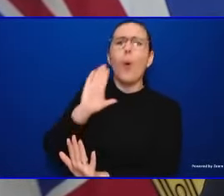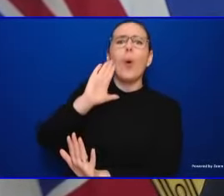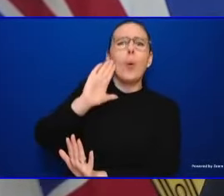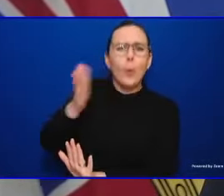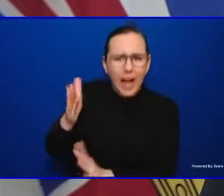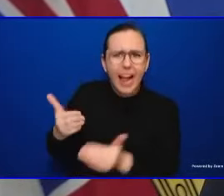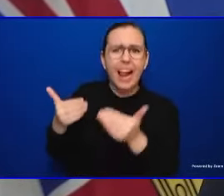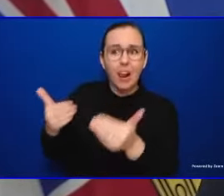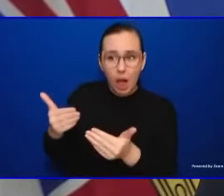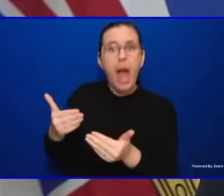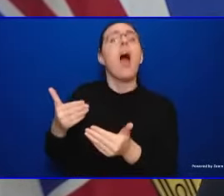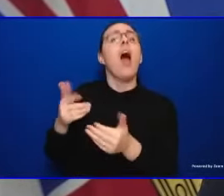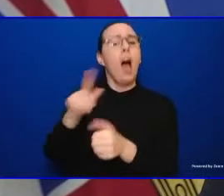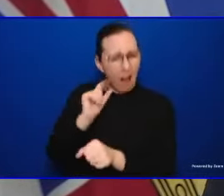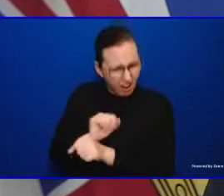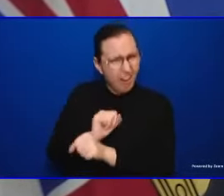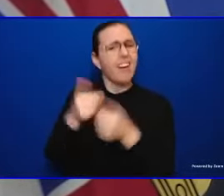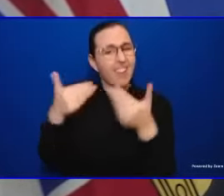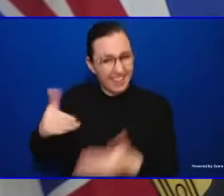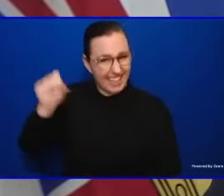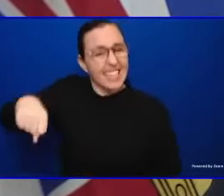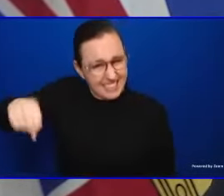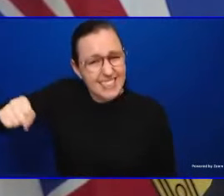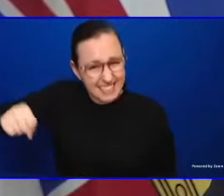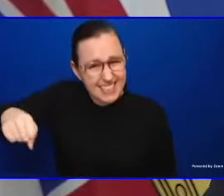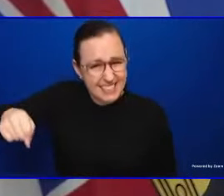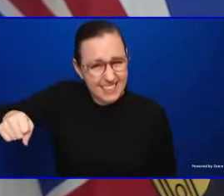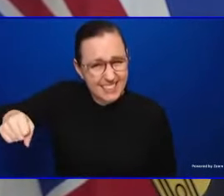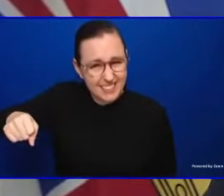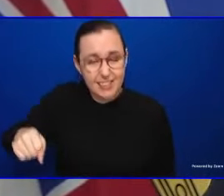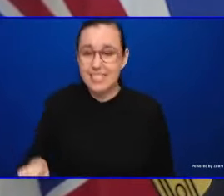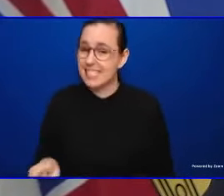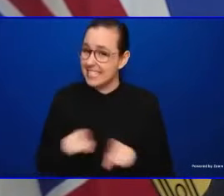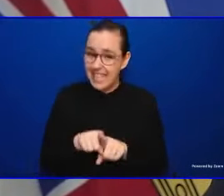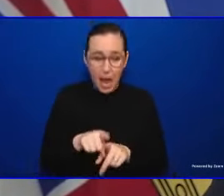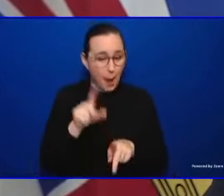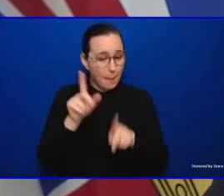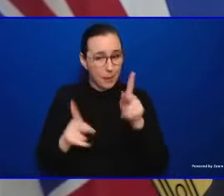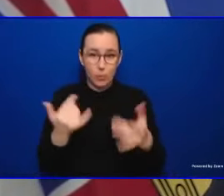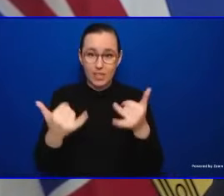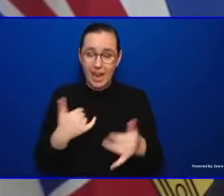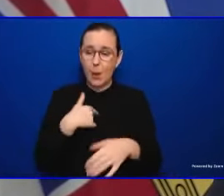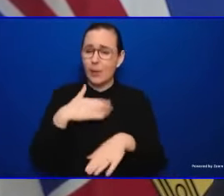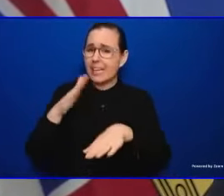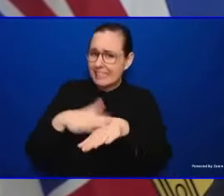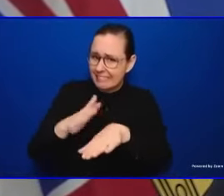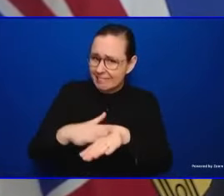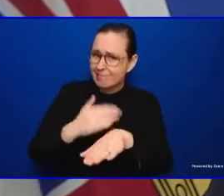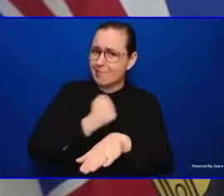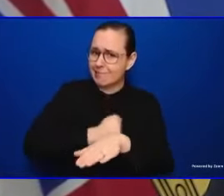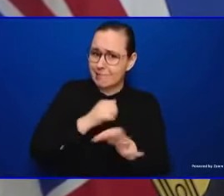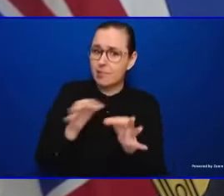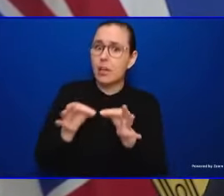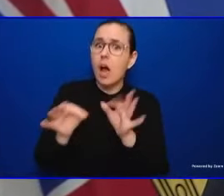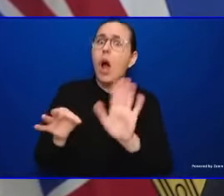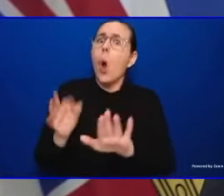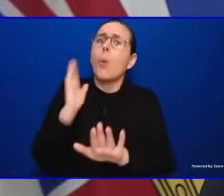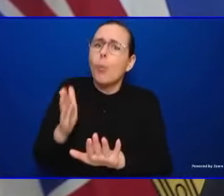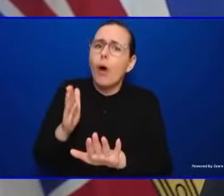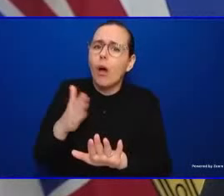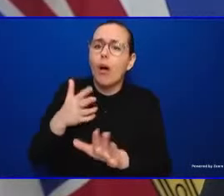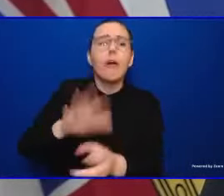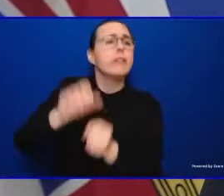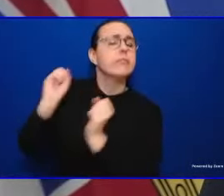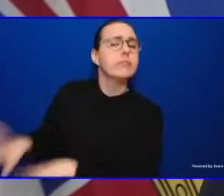did. And that's exactly what we'll continue to do. Several times now, the persistence of a virus that spreads to live